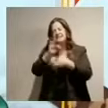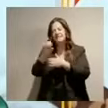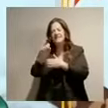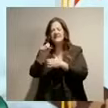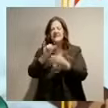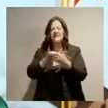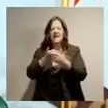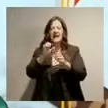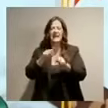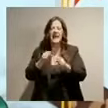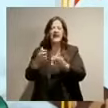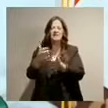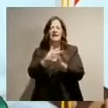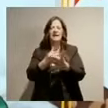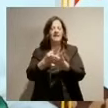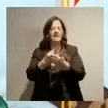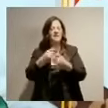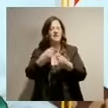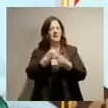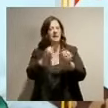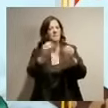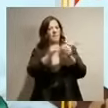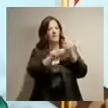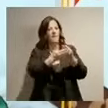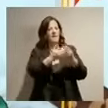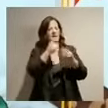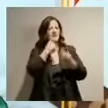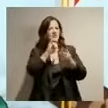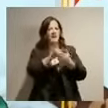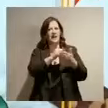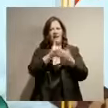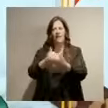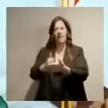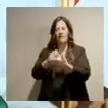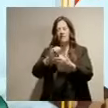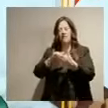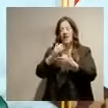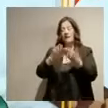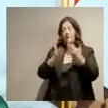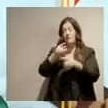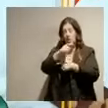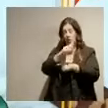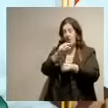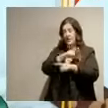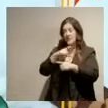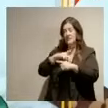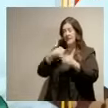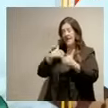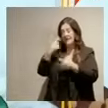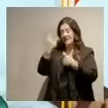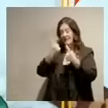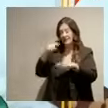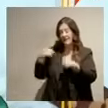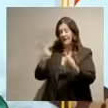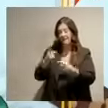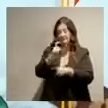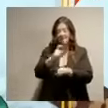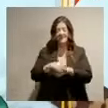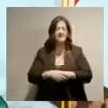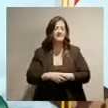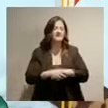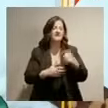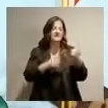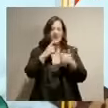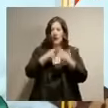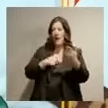could generate more revenue and solve for this that are being considered by the legislature or others you're comfortable with? Right now, this is what I'm